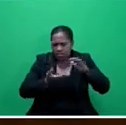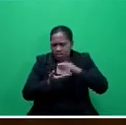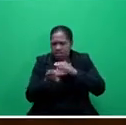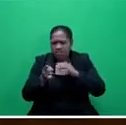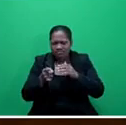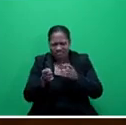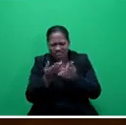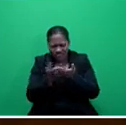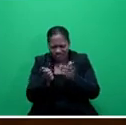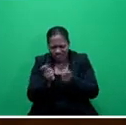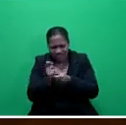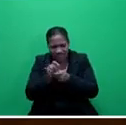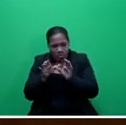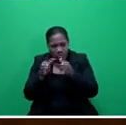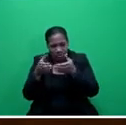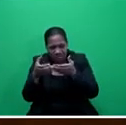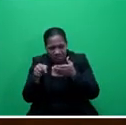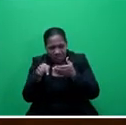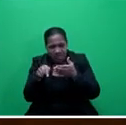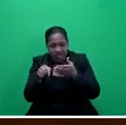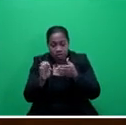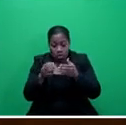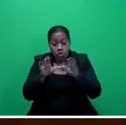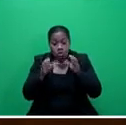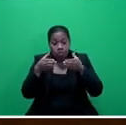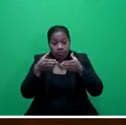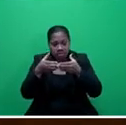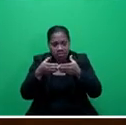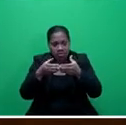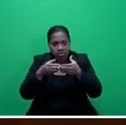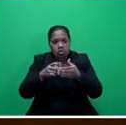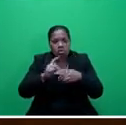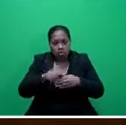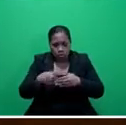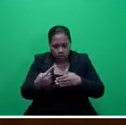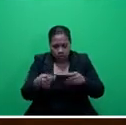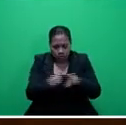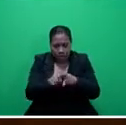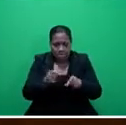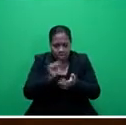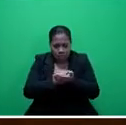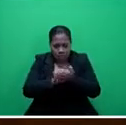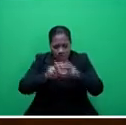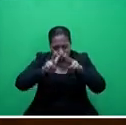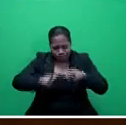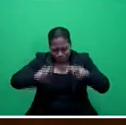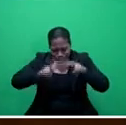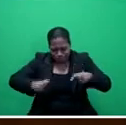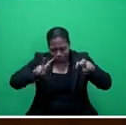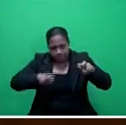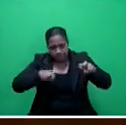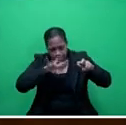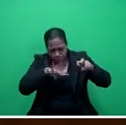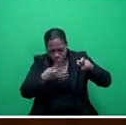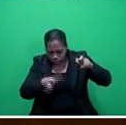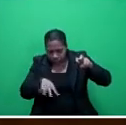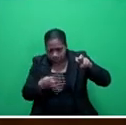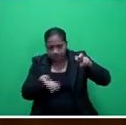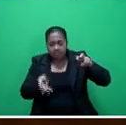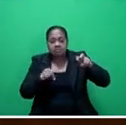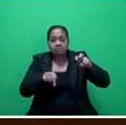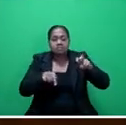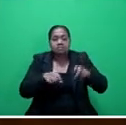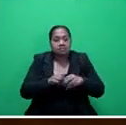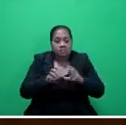committee, whilst enabling the committee to maintain a high level of scrutiny of these agencies. The committee undertook this review